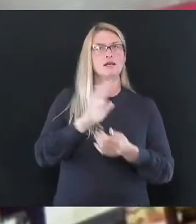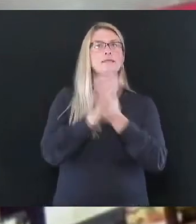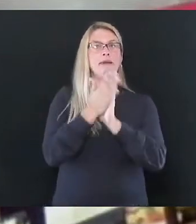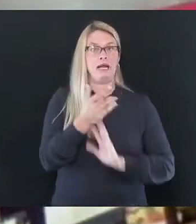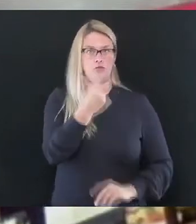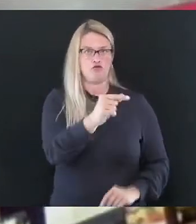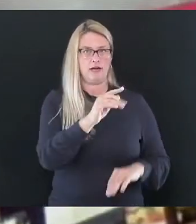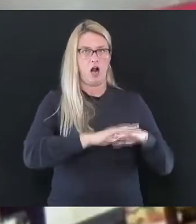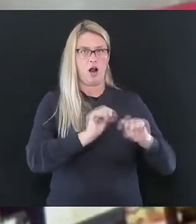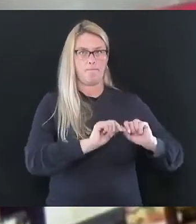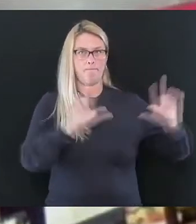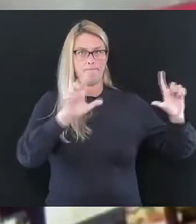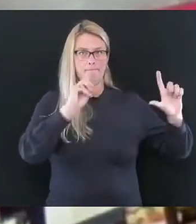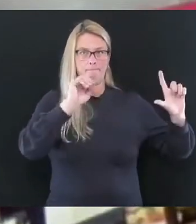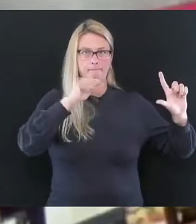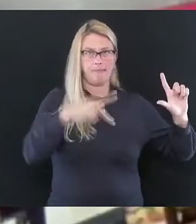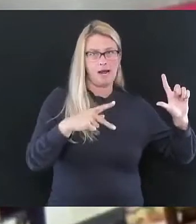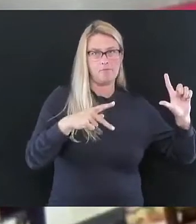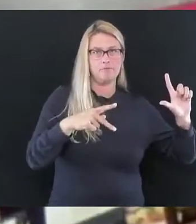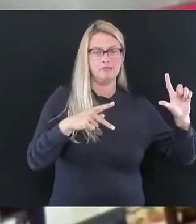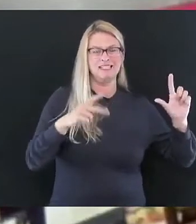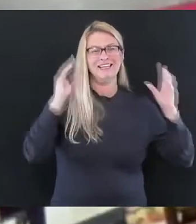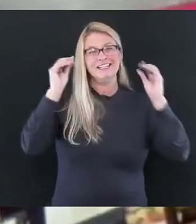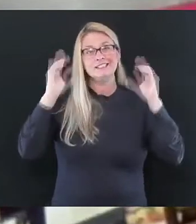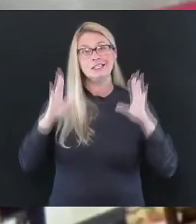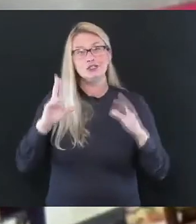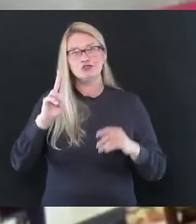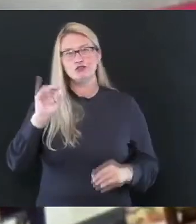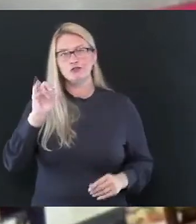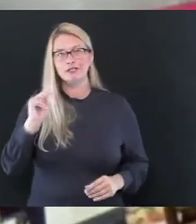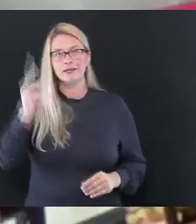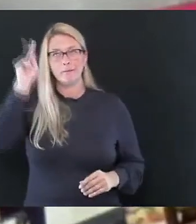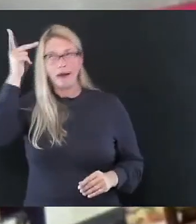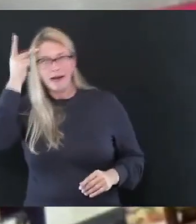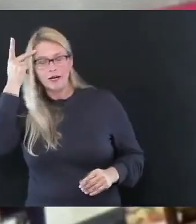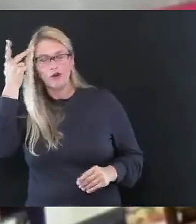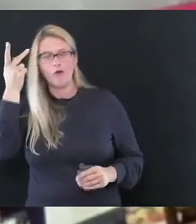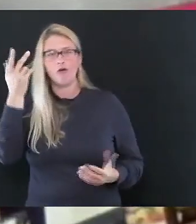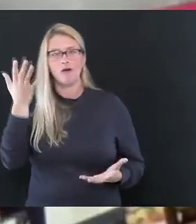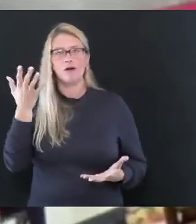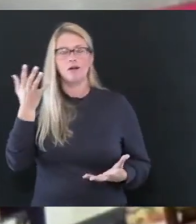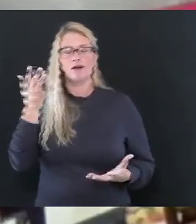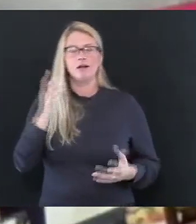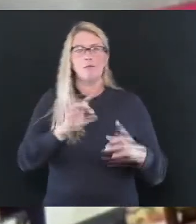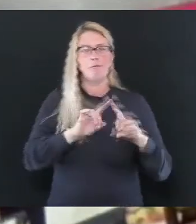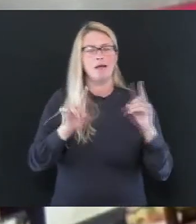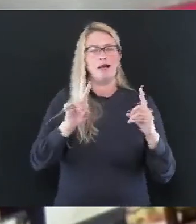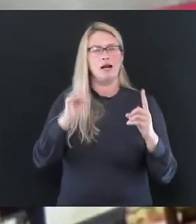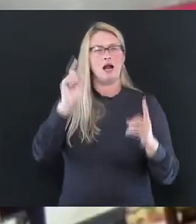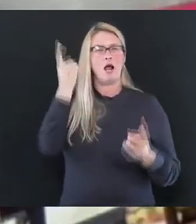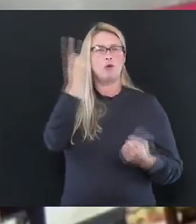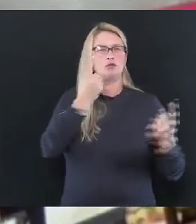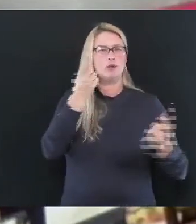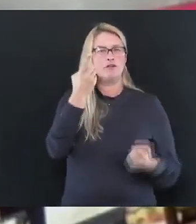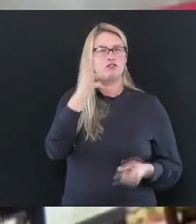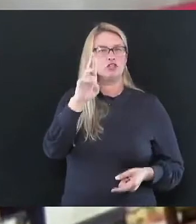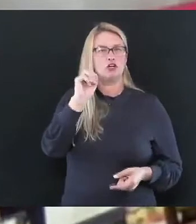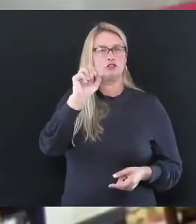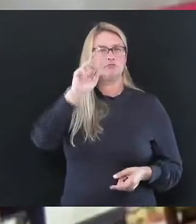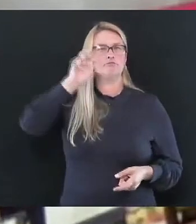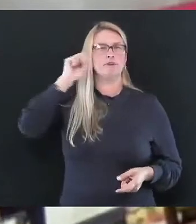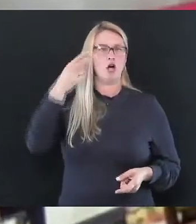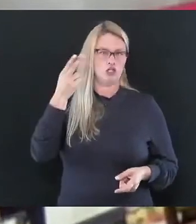more comfortable, and that's a political consideration. But I wonder if Dr. Marsh could address the overall possible